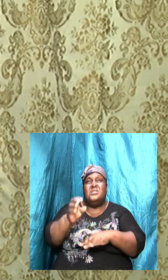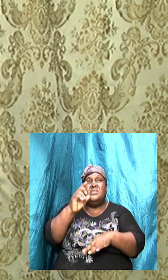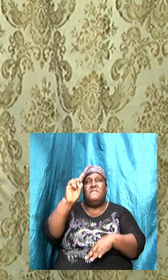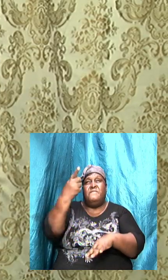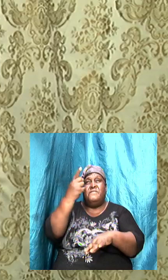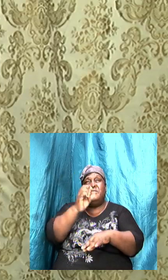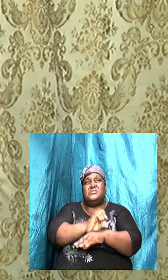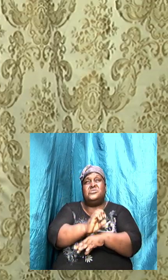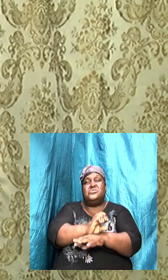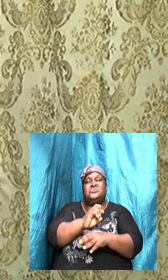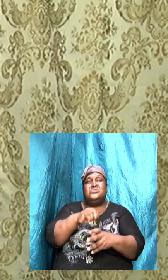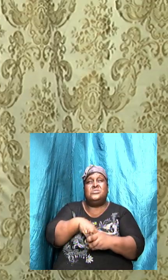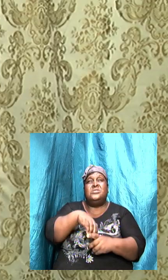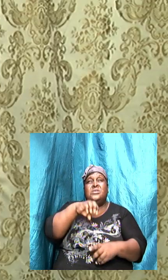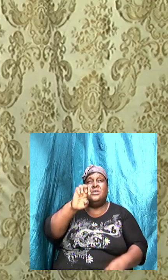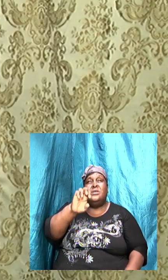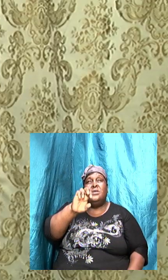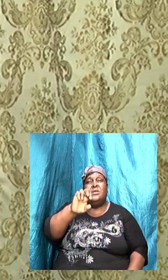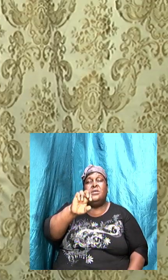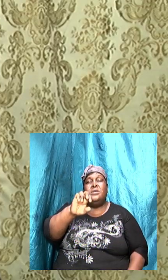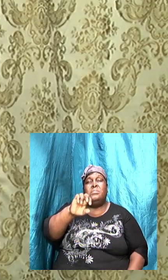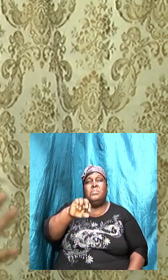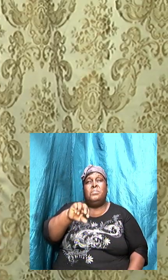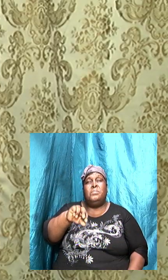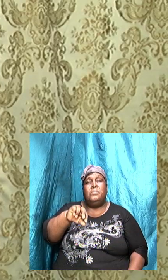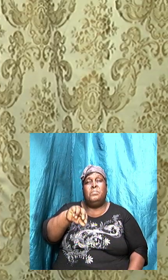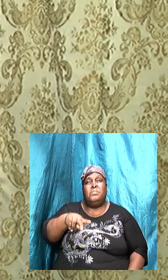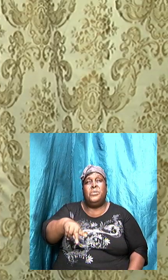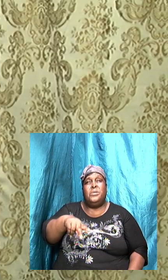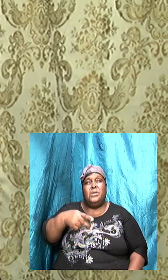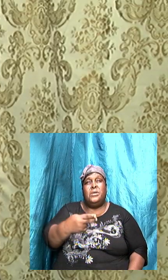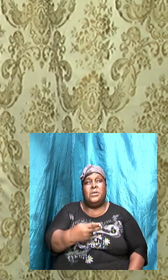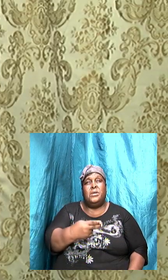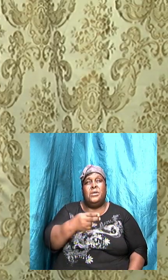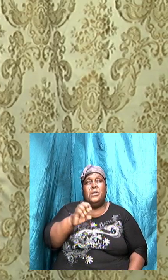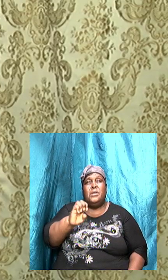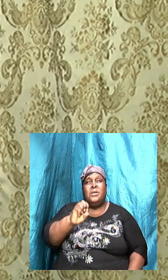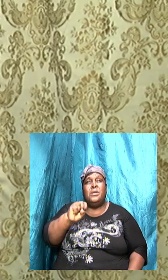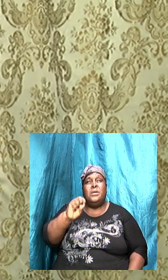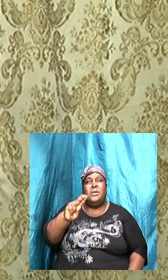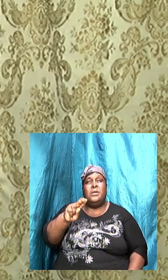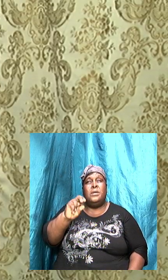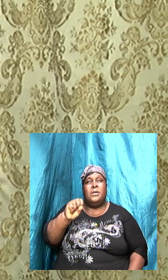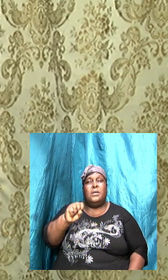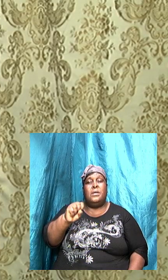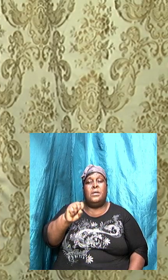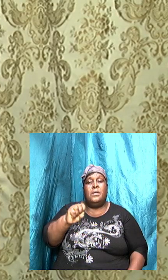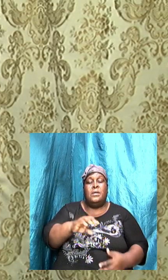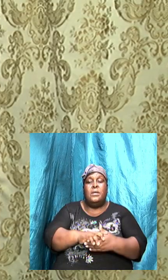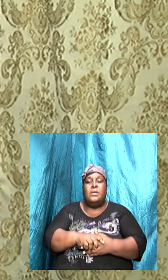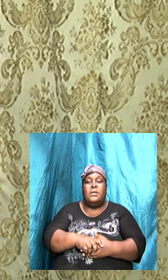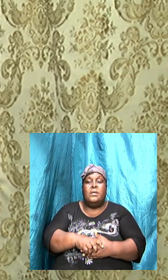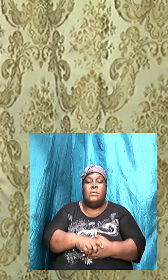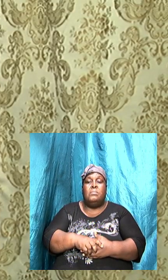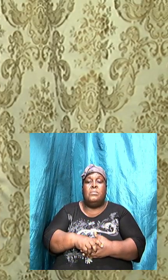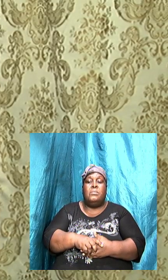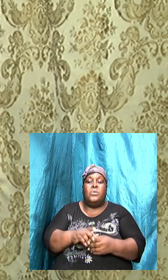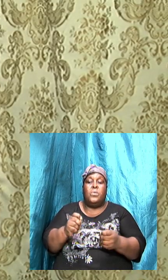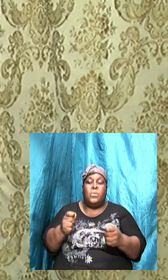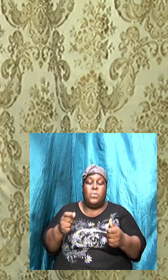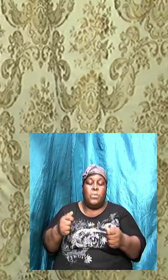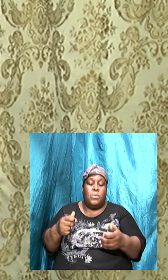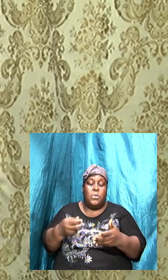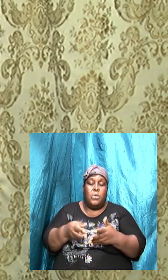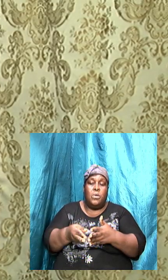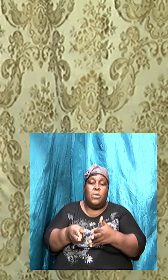at Ephesus, and we had made the point, and again, I'm just saying by way of quick review, yes,